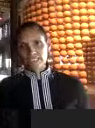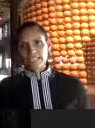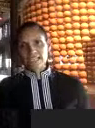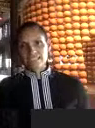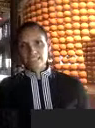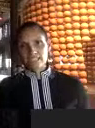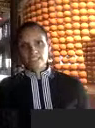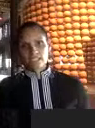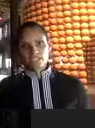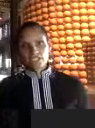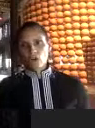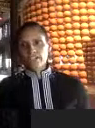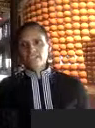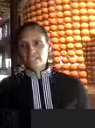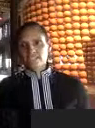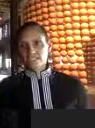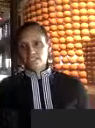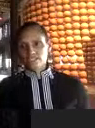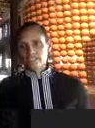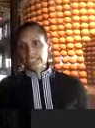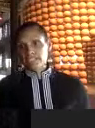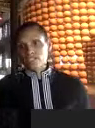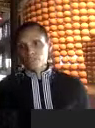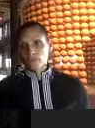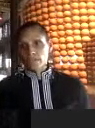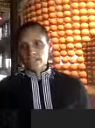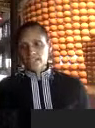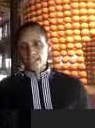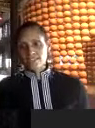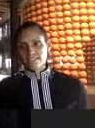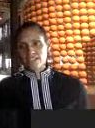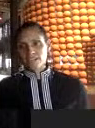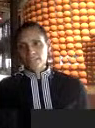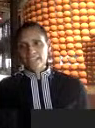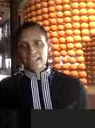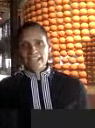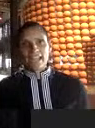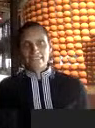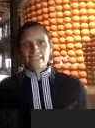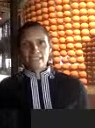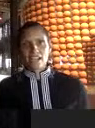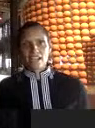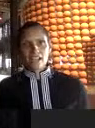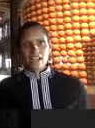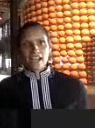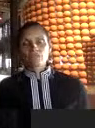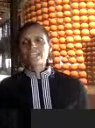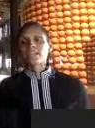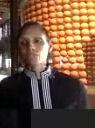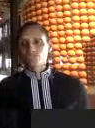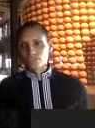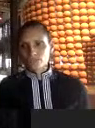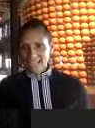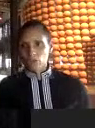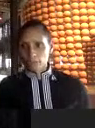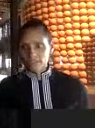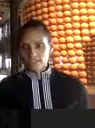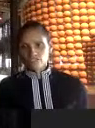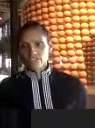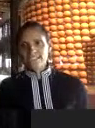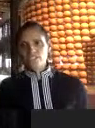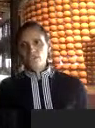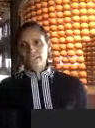for many years ago, I realized that, you know, artists needed support, and I was able to